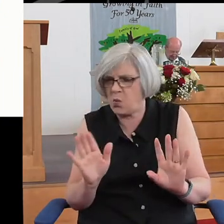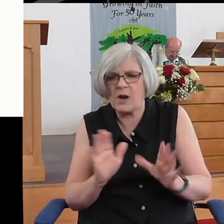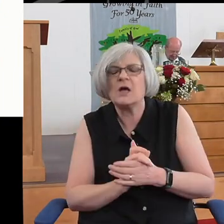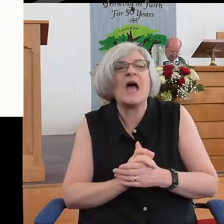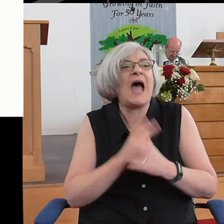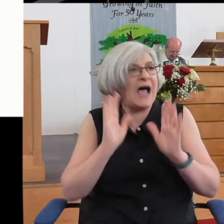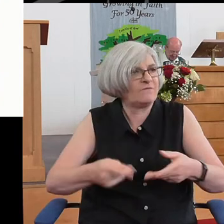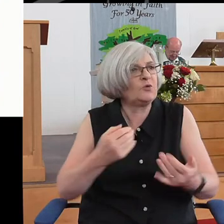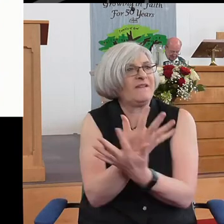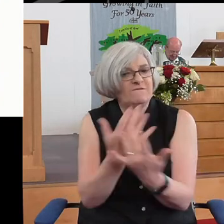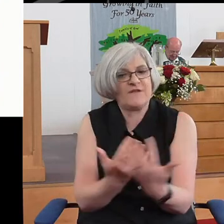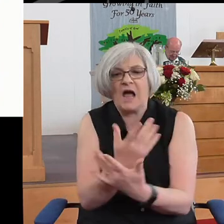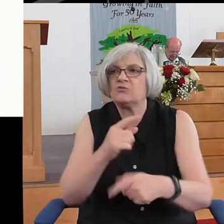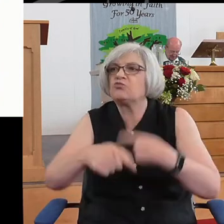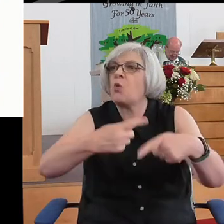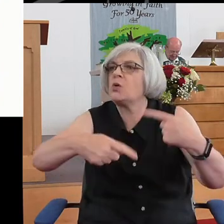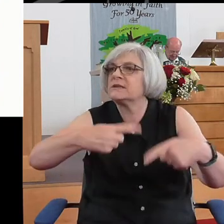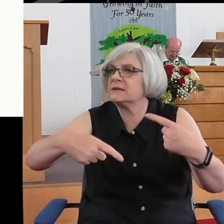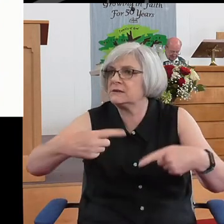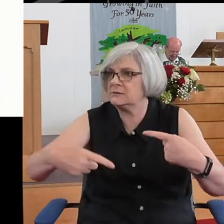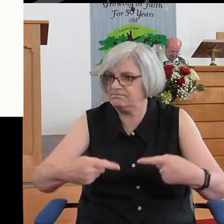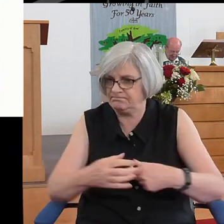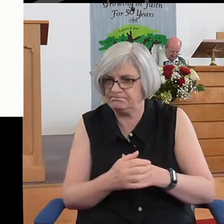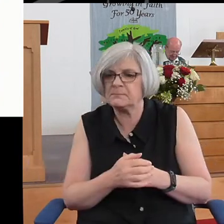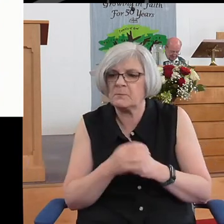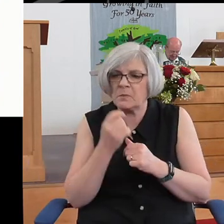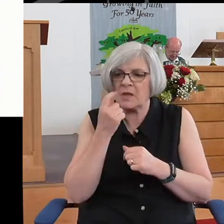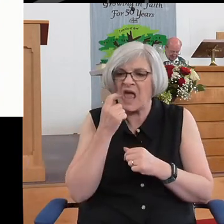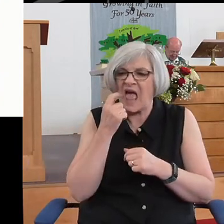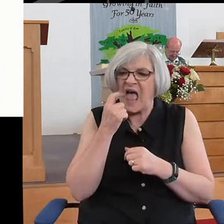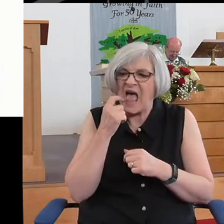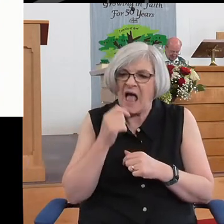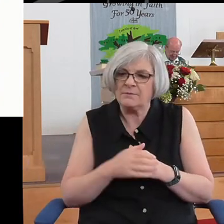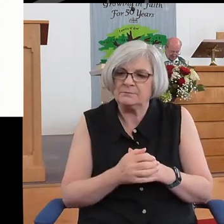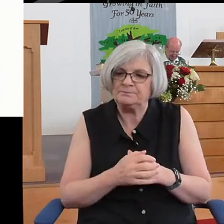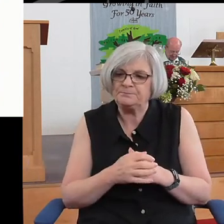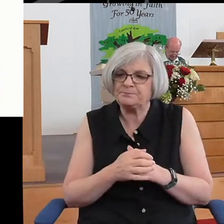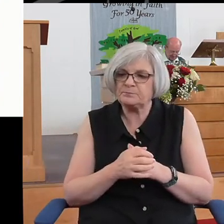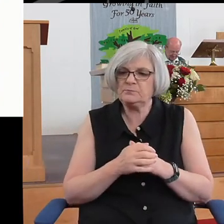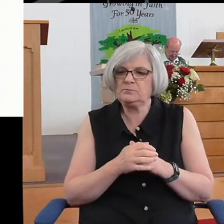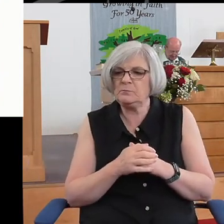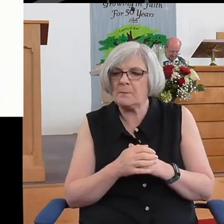fire, with the head, legs, and internal organs.